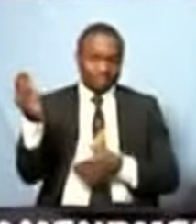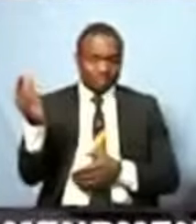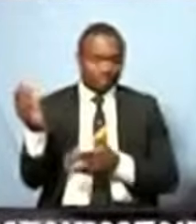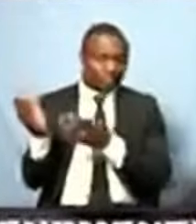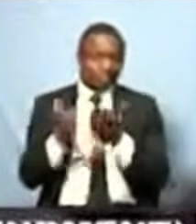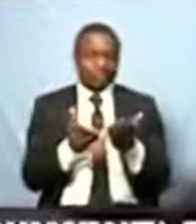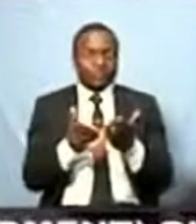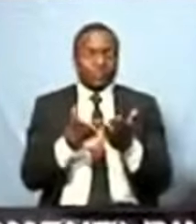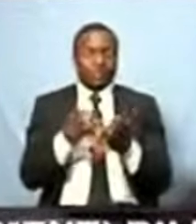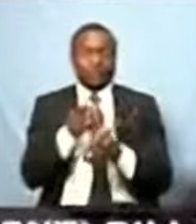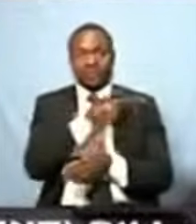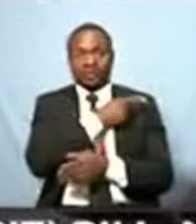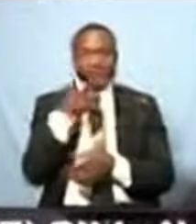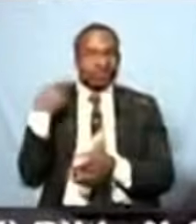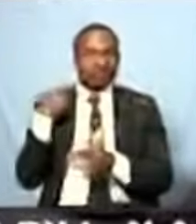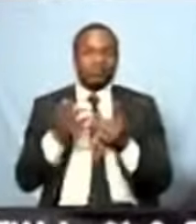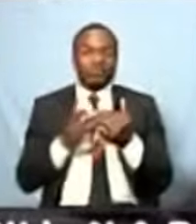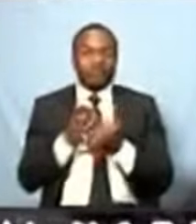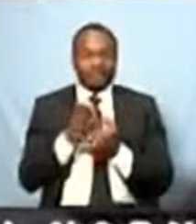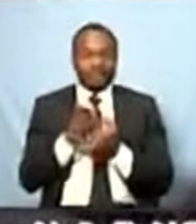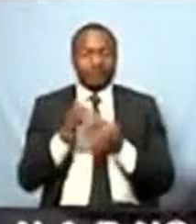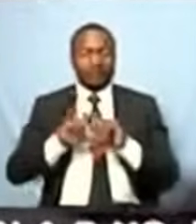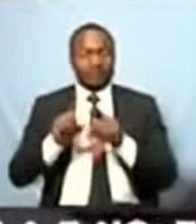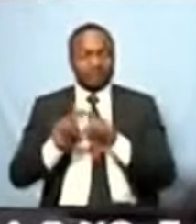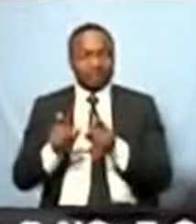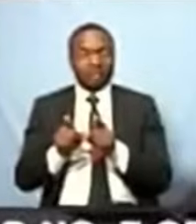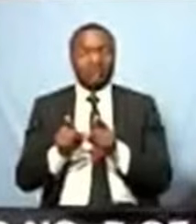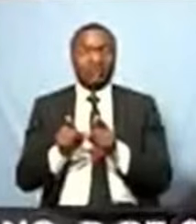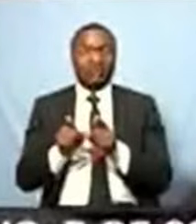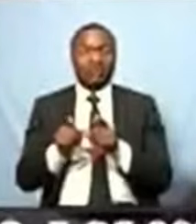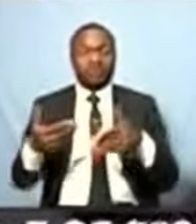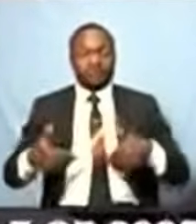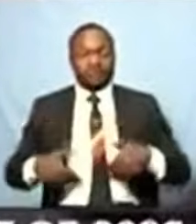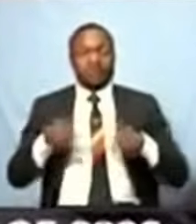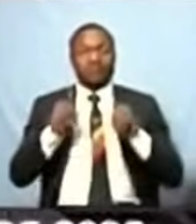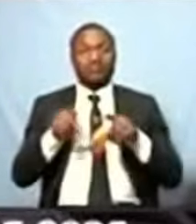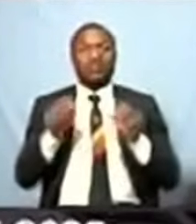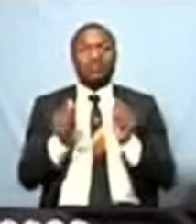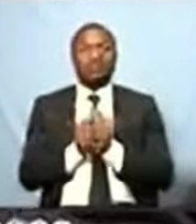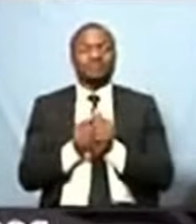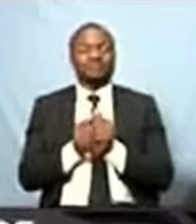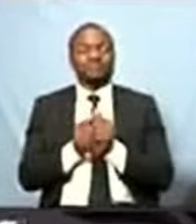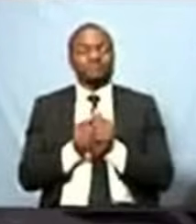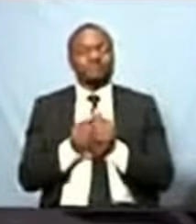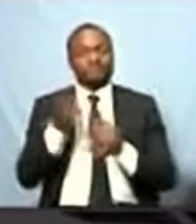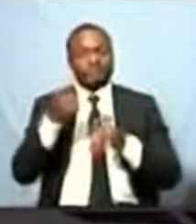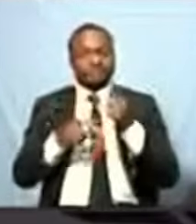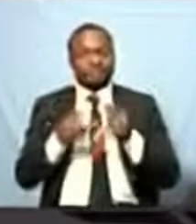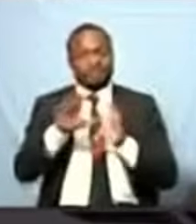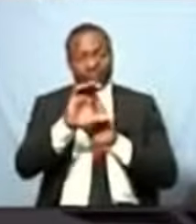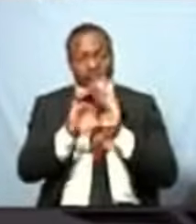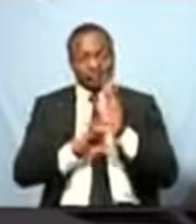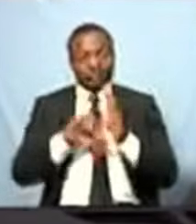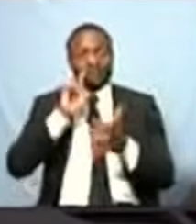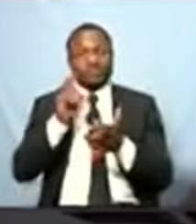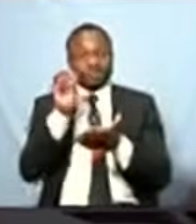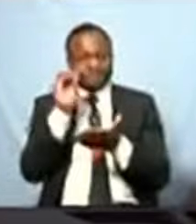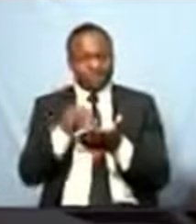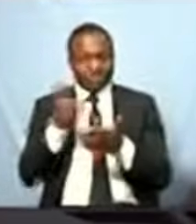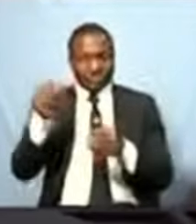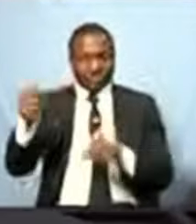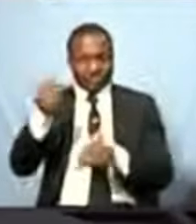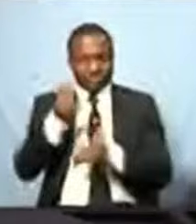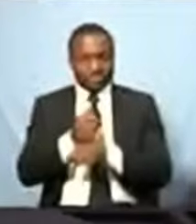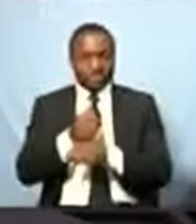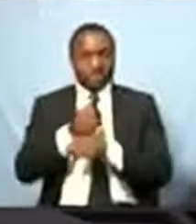through proportional representation, the youth, and persons with disability. The Constitution should include a requirement that appointments